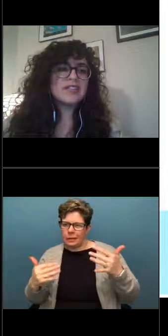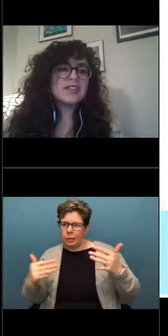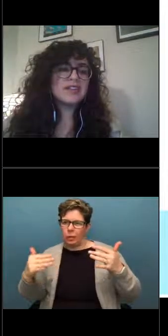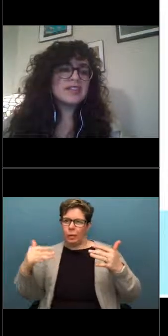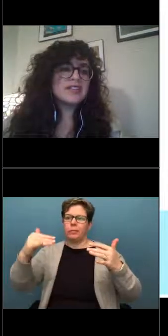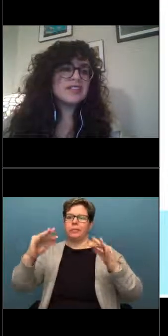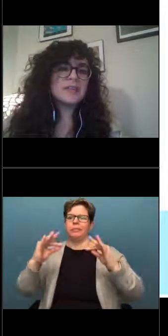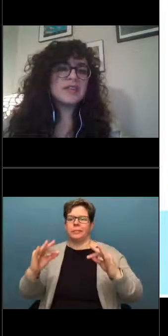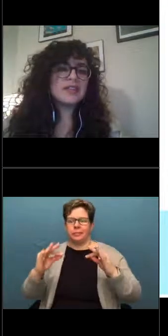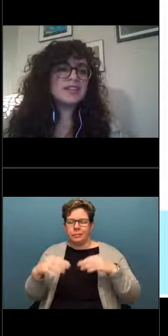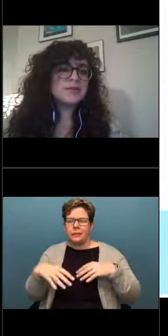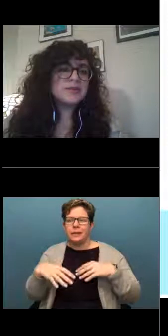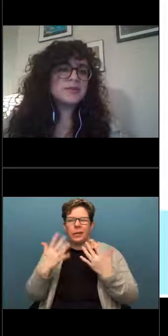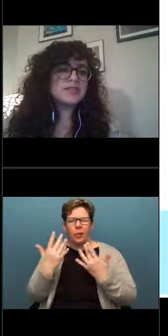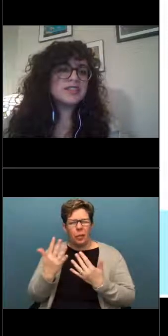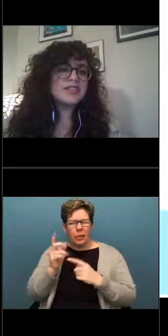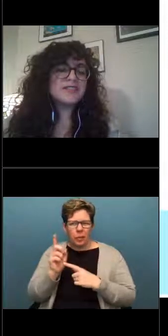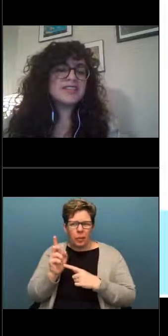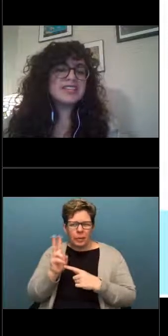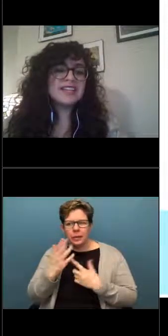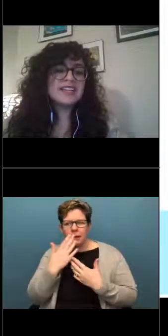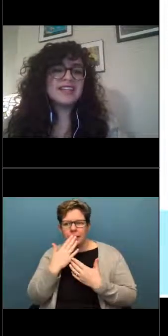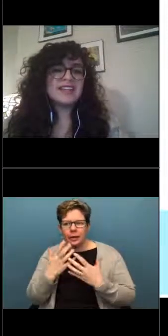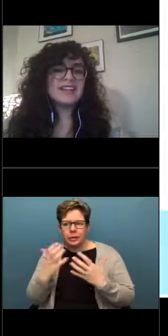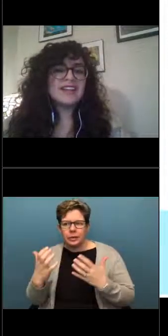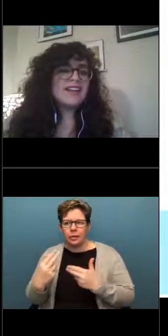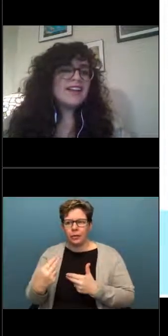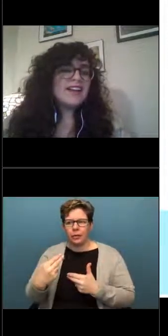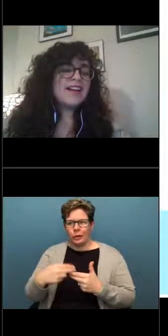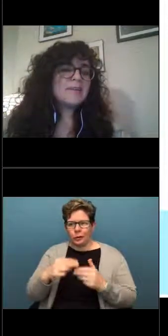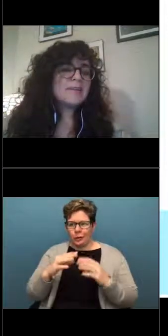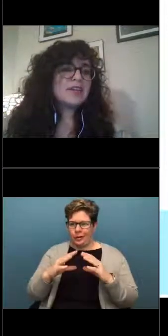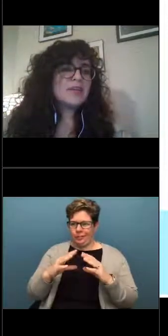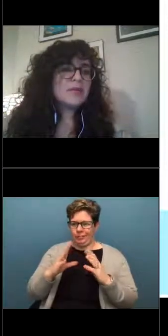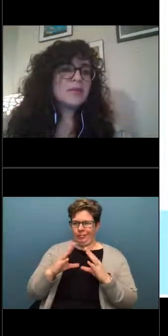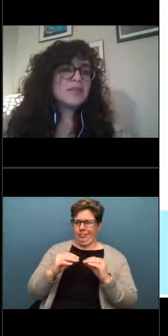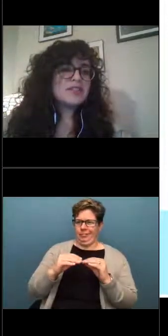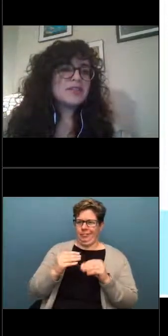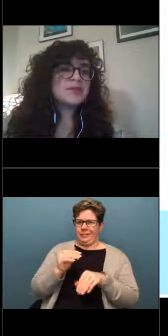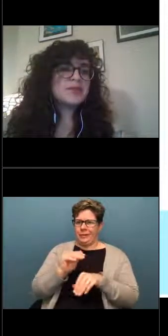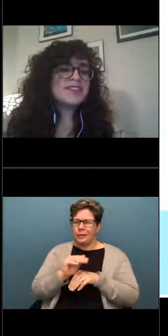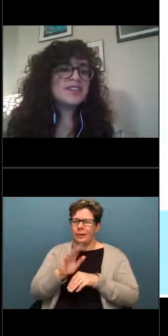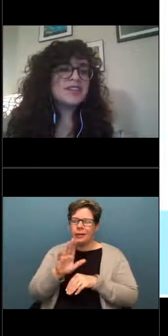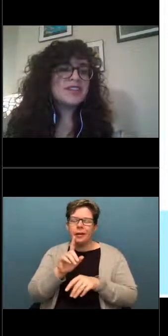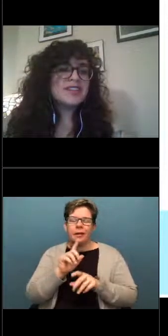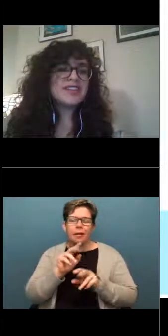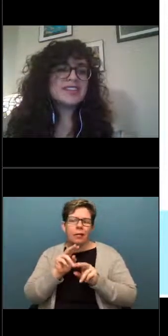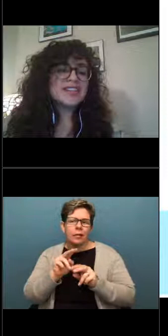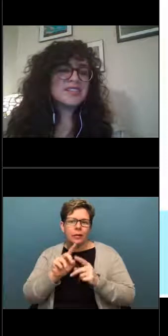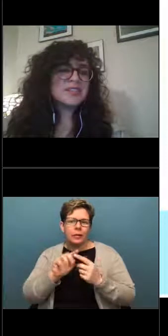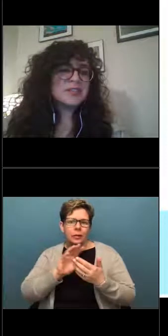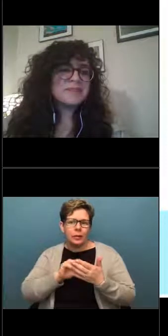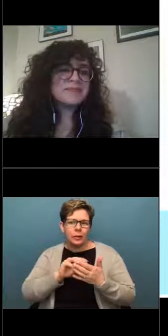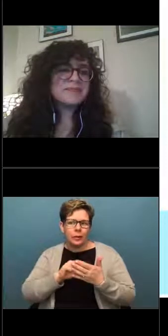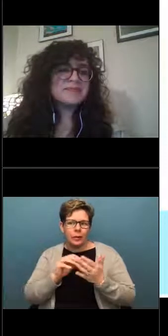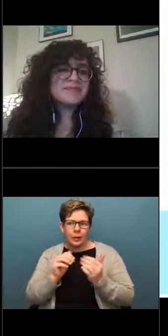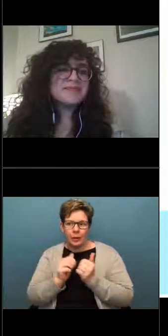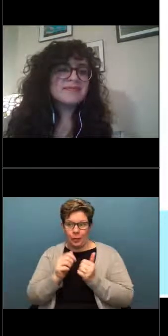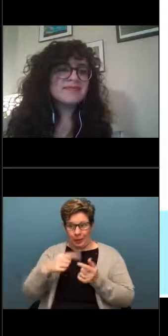before we get started. So thank you so much again for attending, and looking forward to learning alongside each